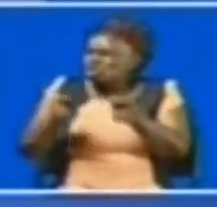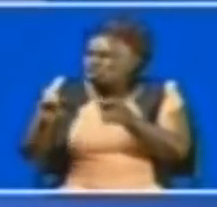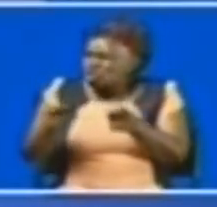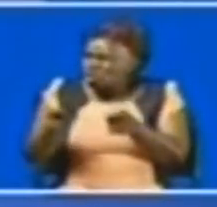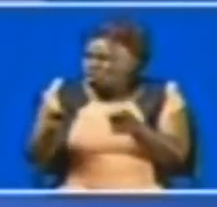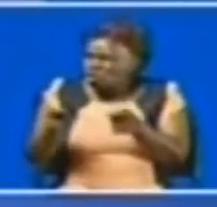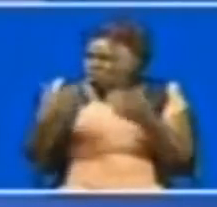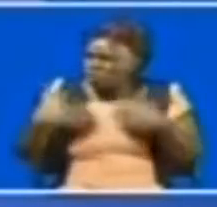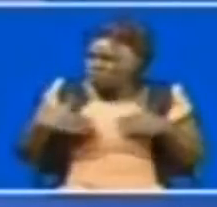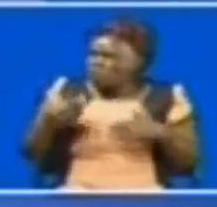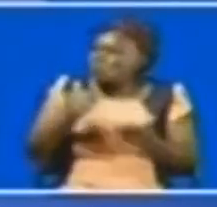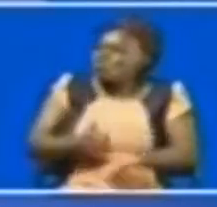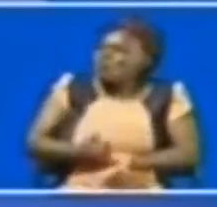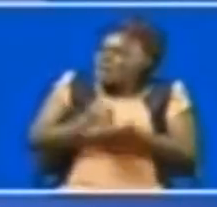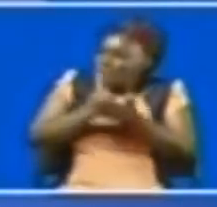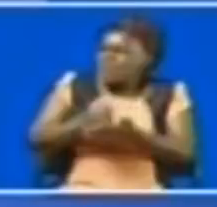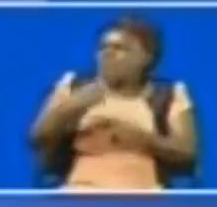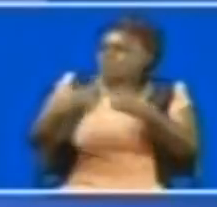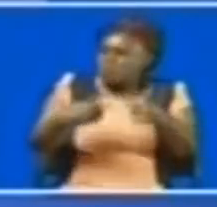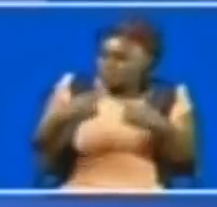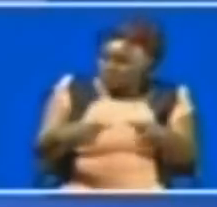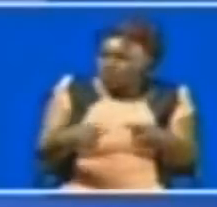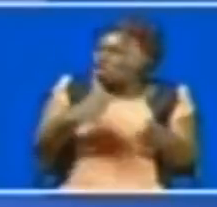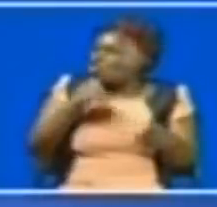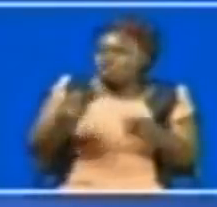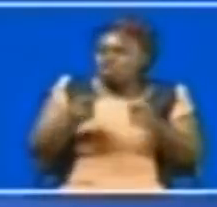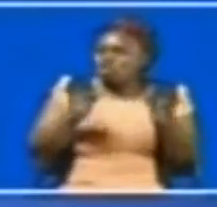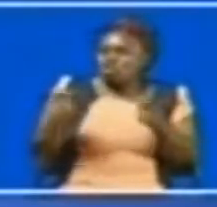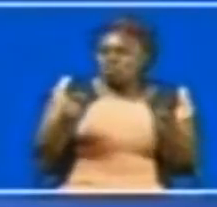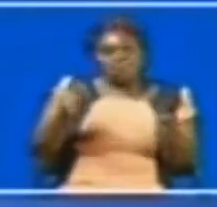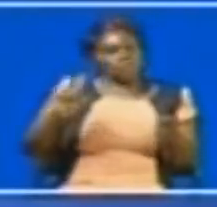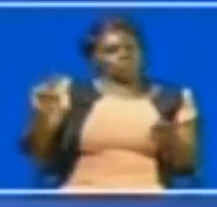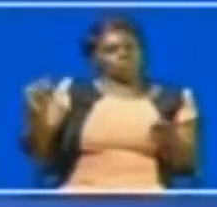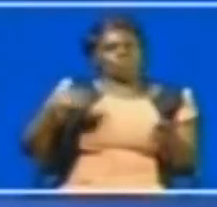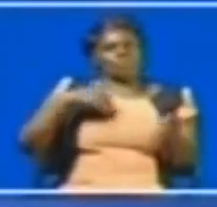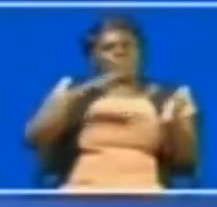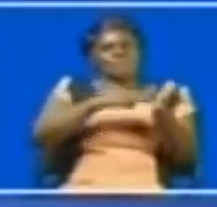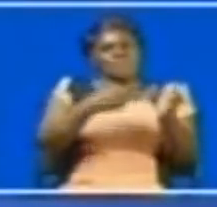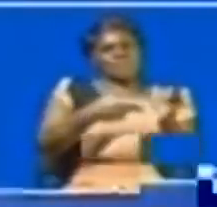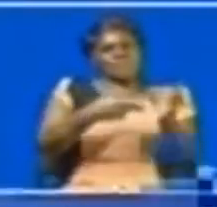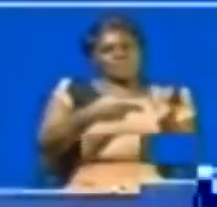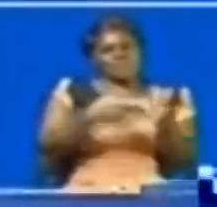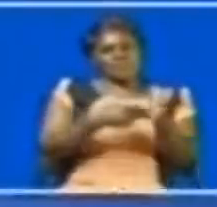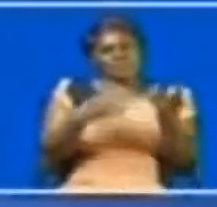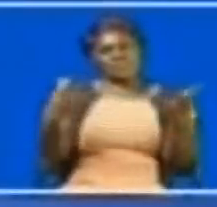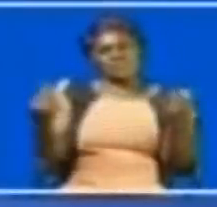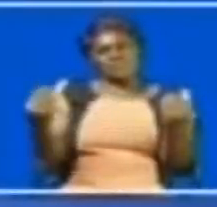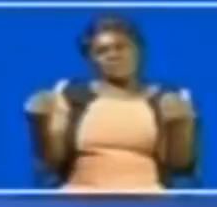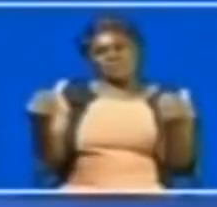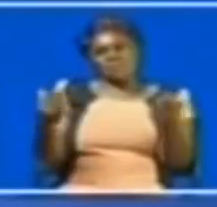thought the control is with the people. You facilitated the process of the people controlling. Yeah, I mean, what I meant is a simple